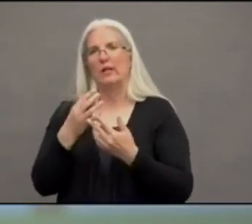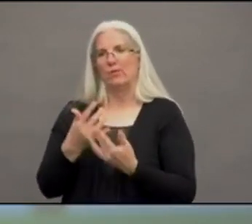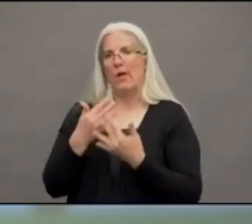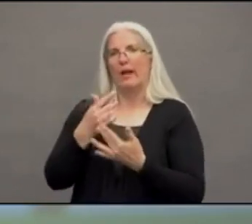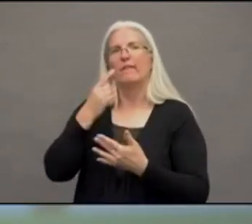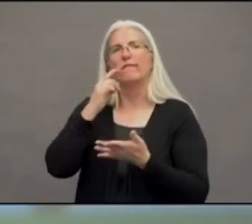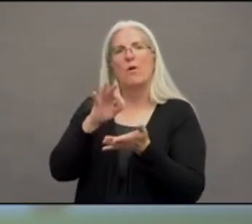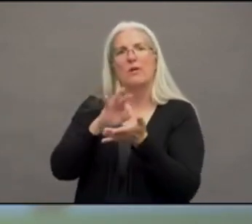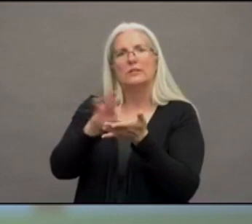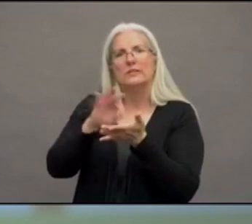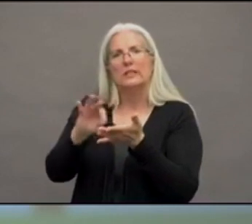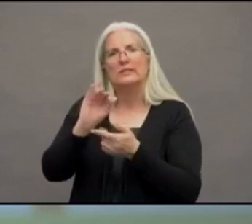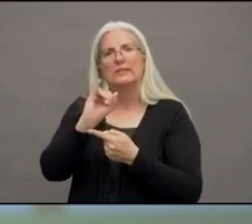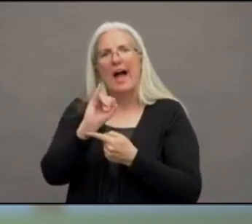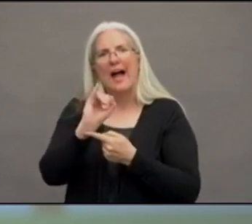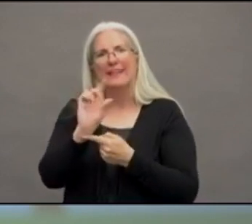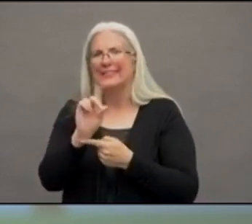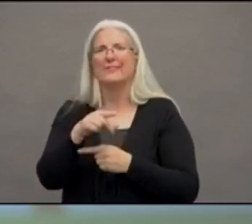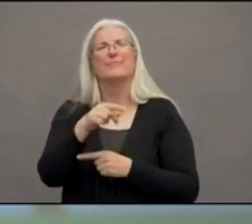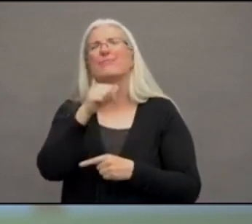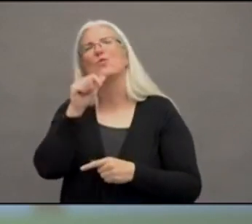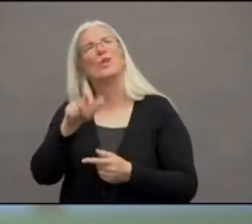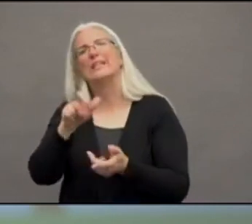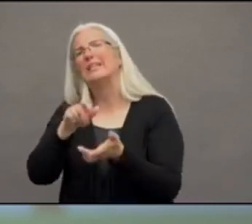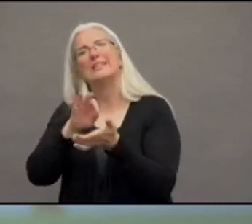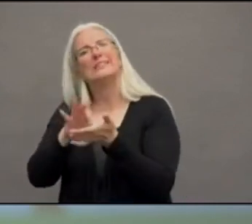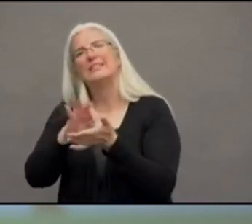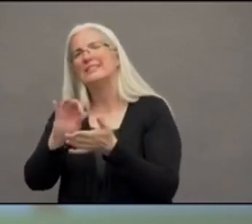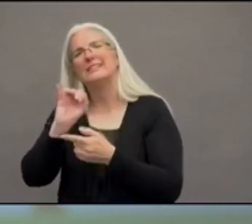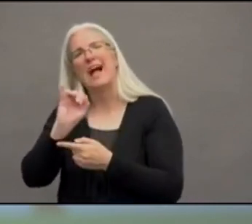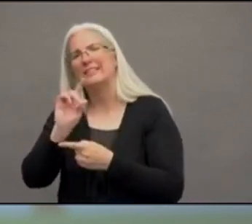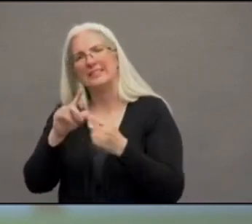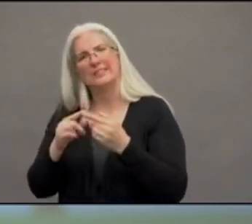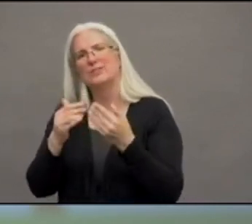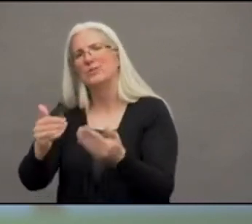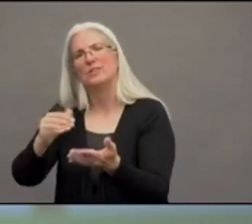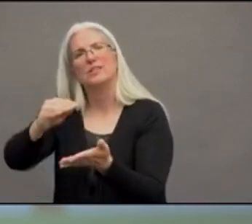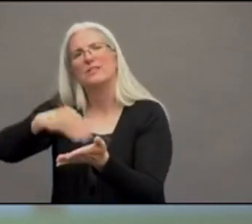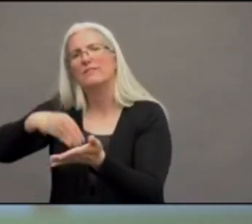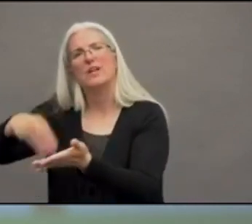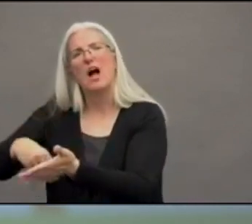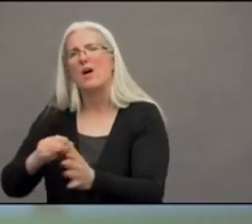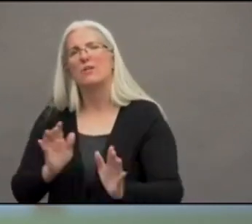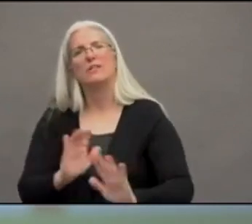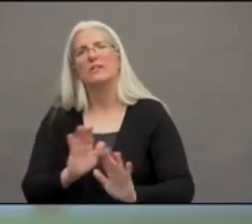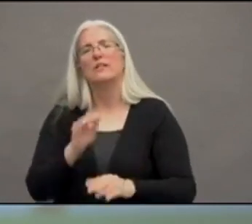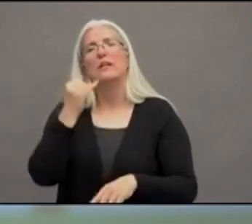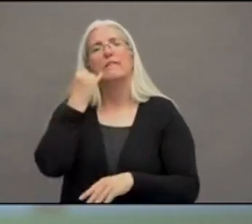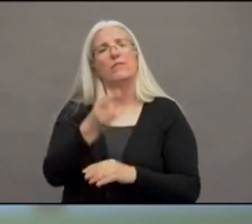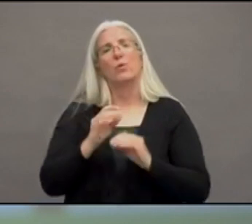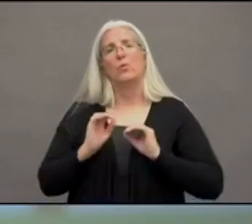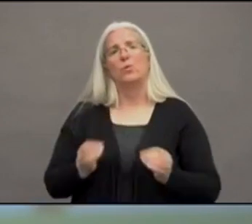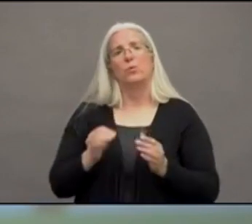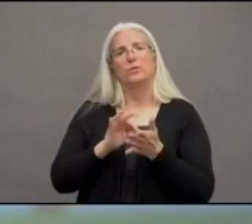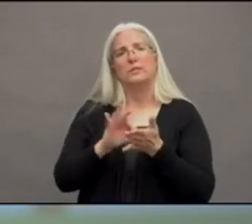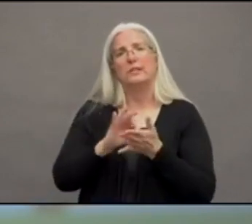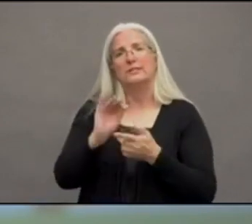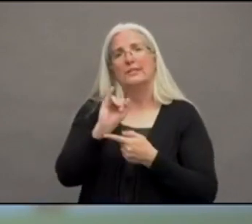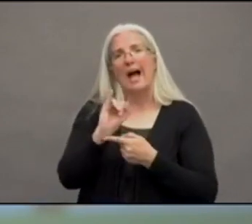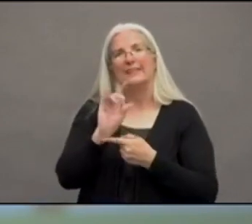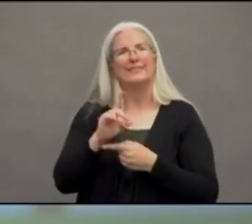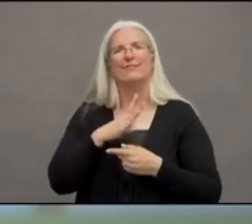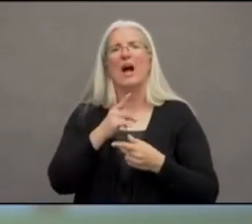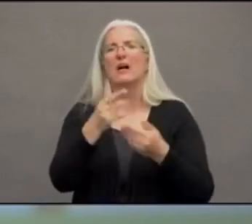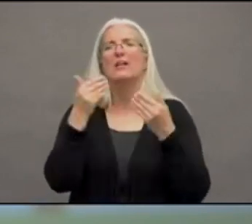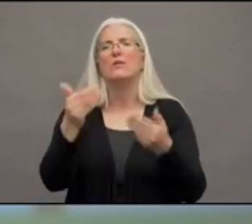that's not necessary to complete the form. So those who don't have a census ID, you can go to my2020census.gov,